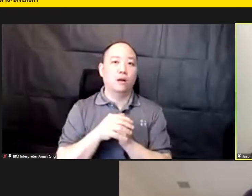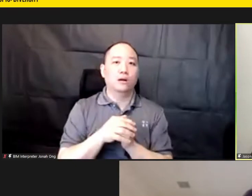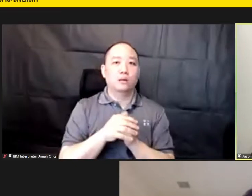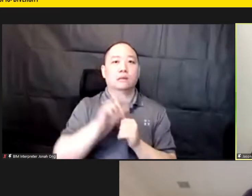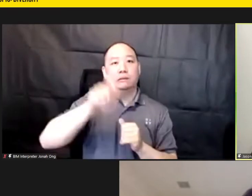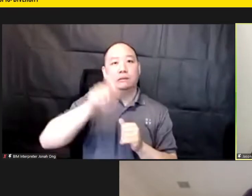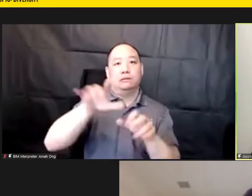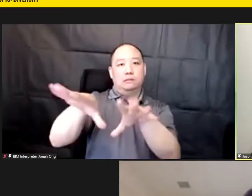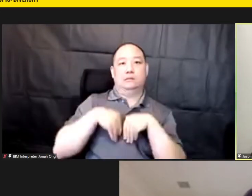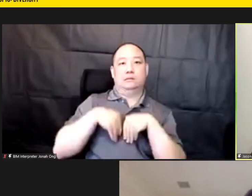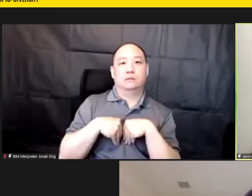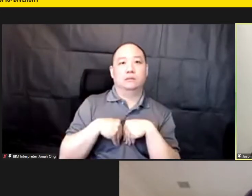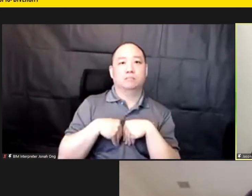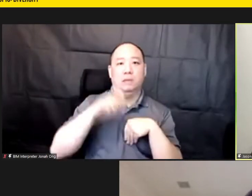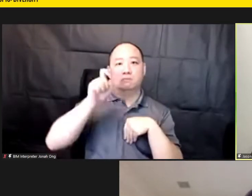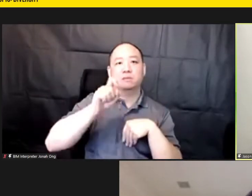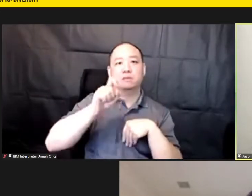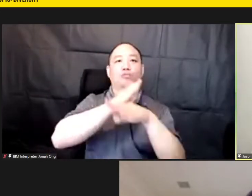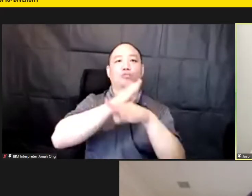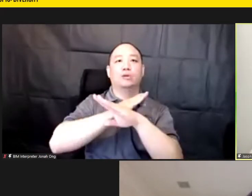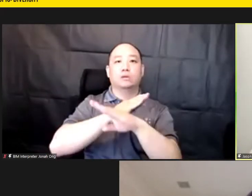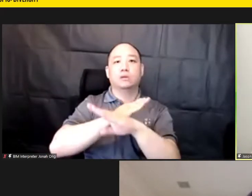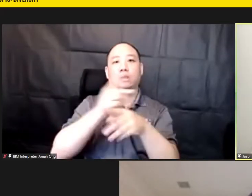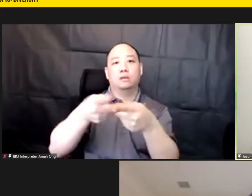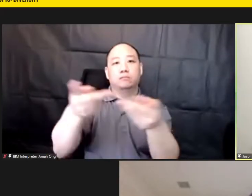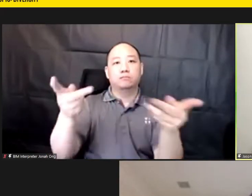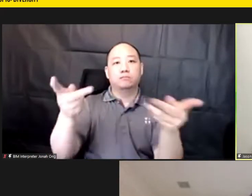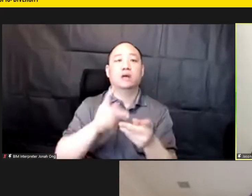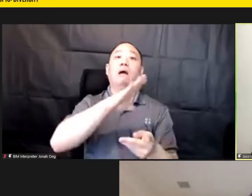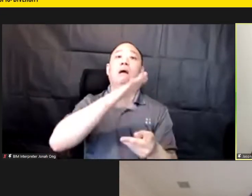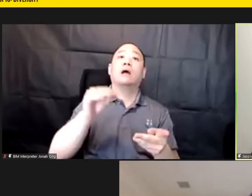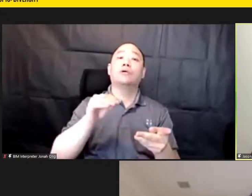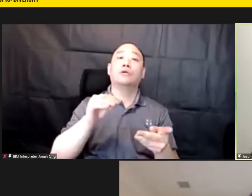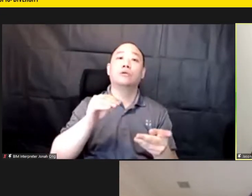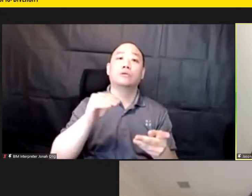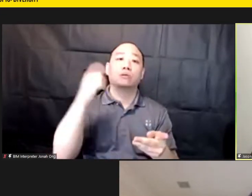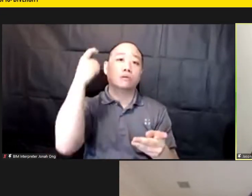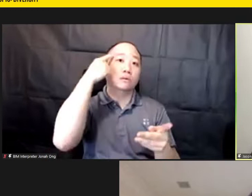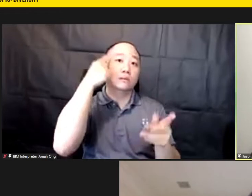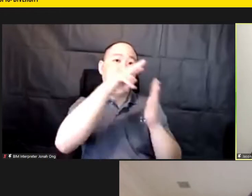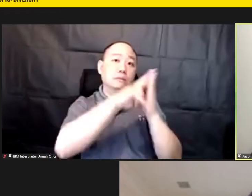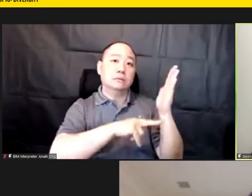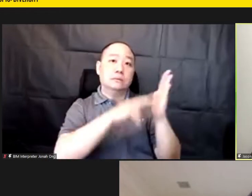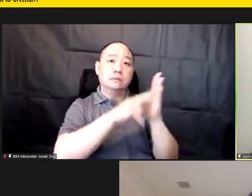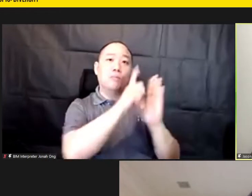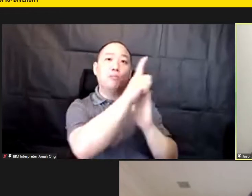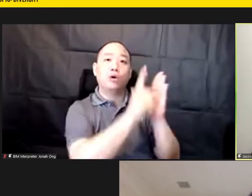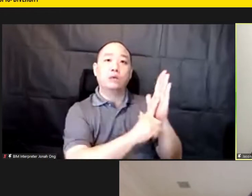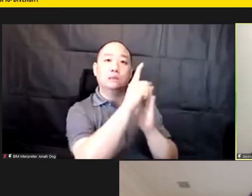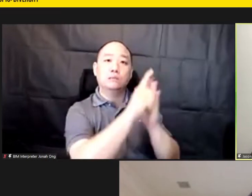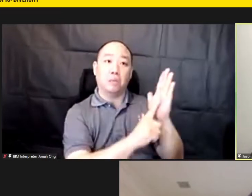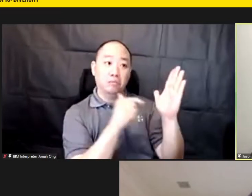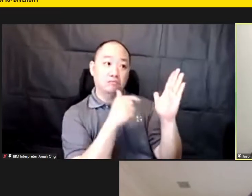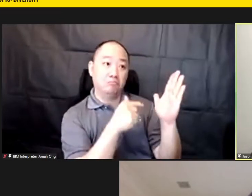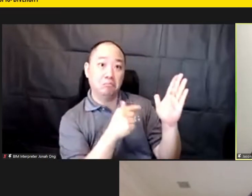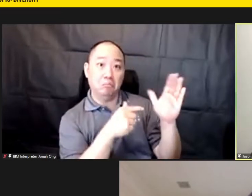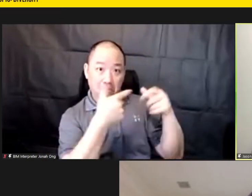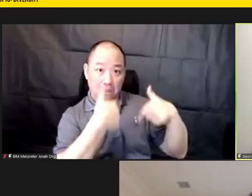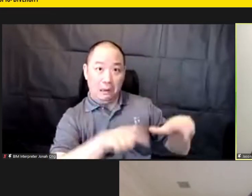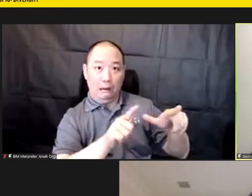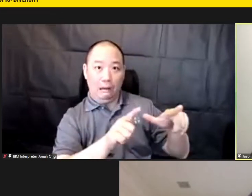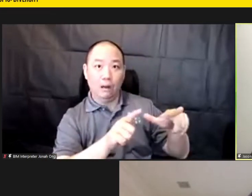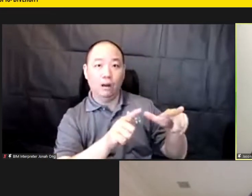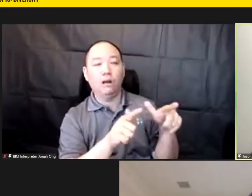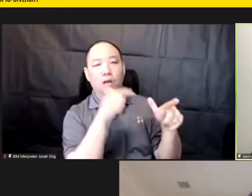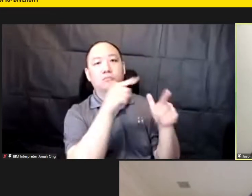we need to protect these spaces, but we also need to think about policies that incentivize and facilitate these conversations